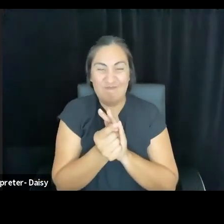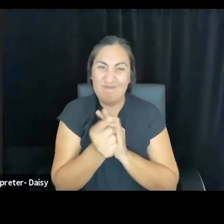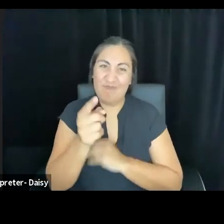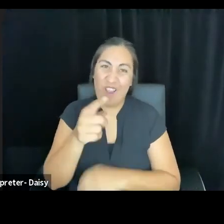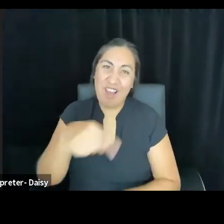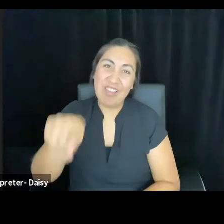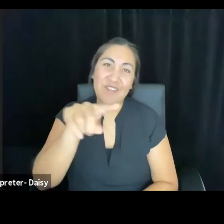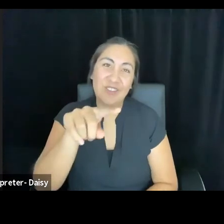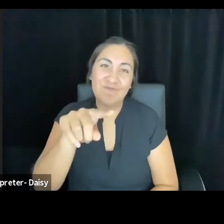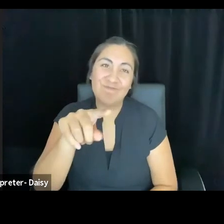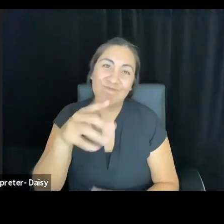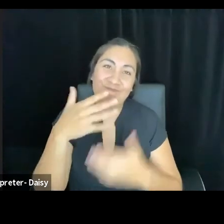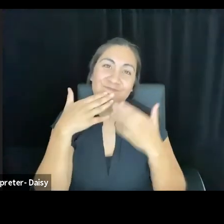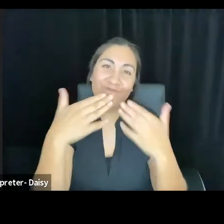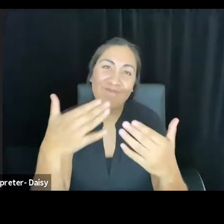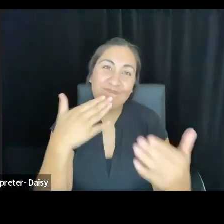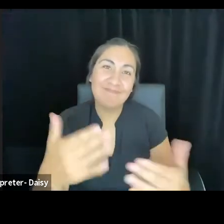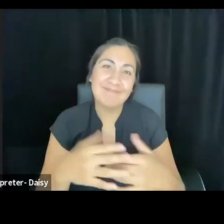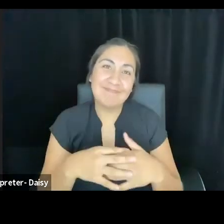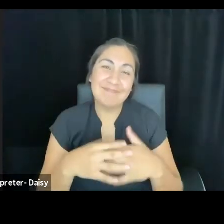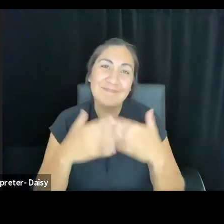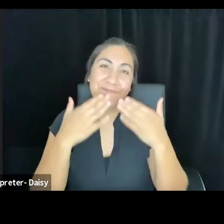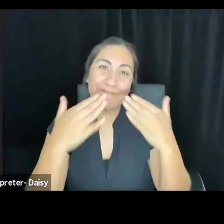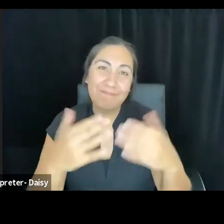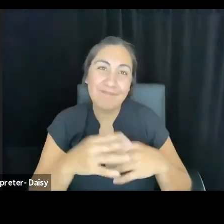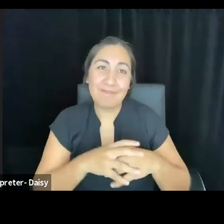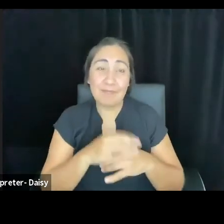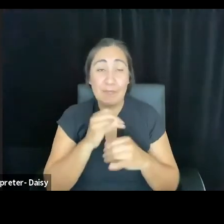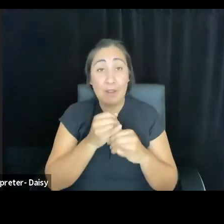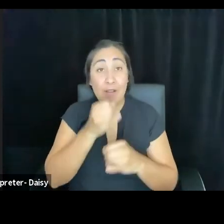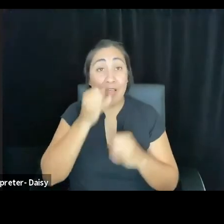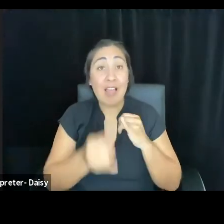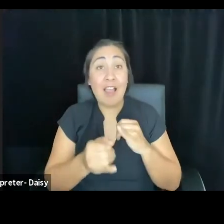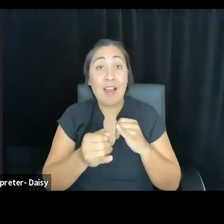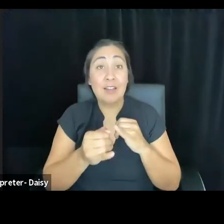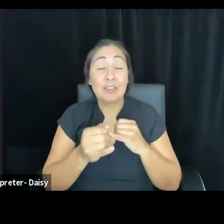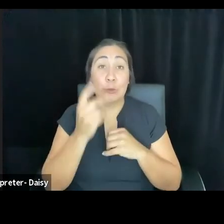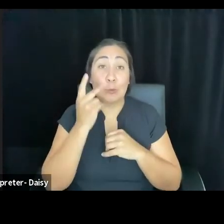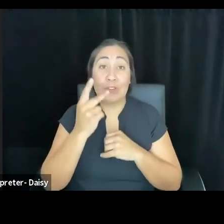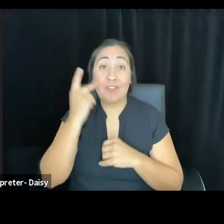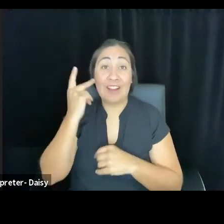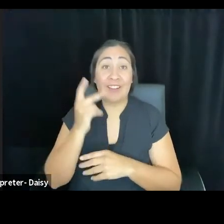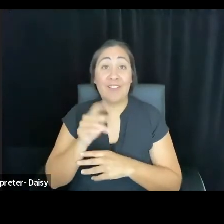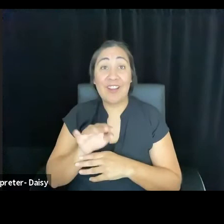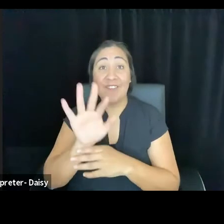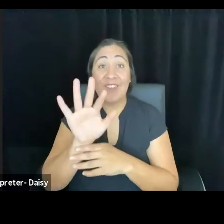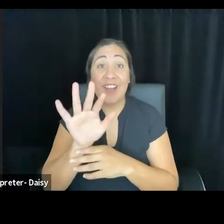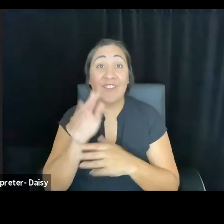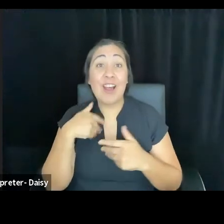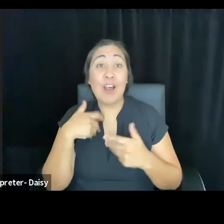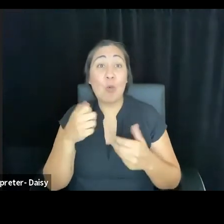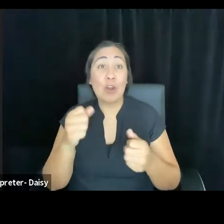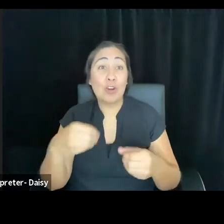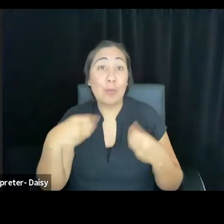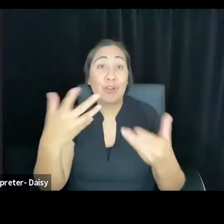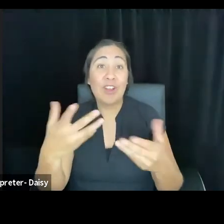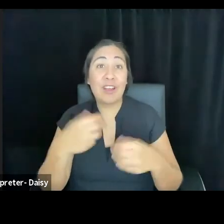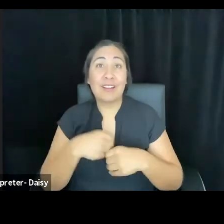Thank you. Our last reflective five, I want to provide this